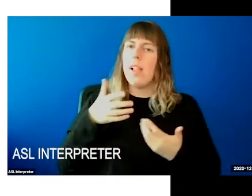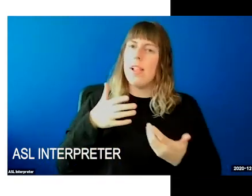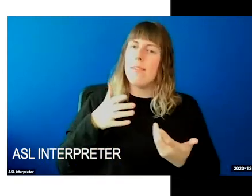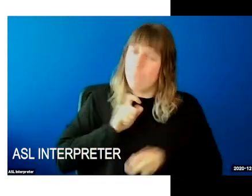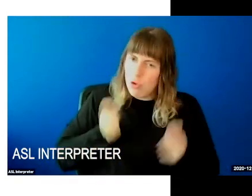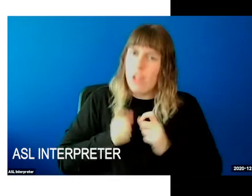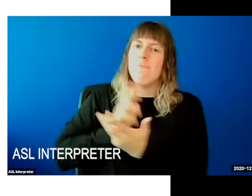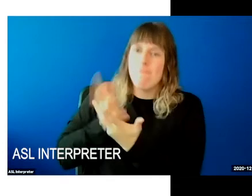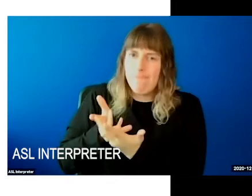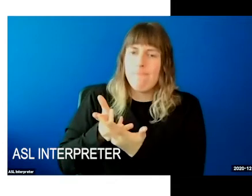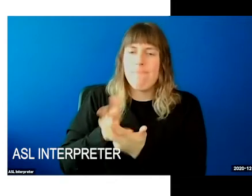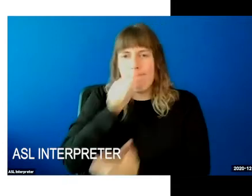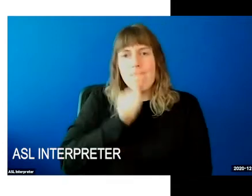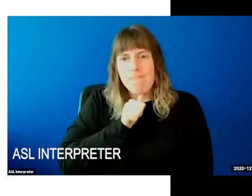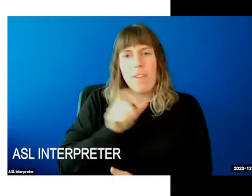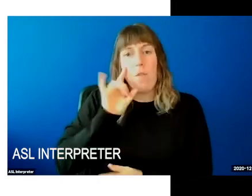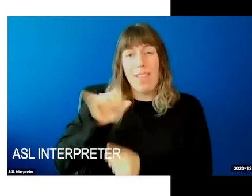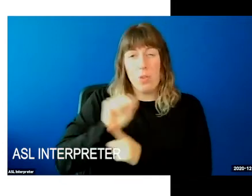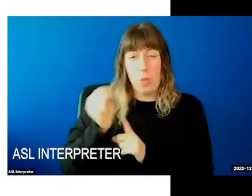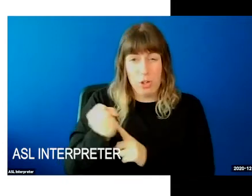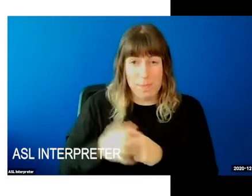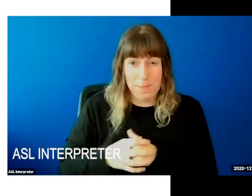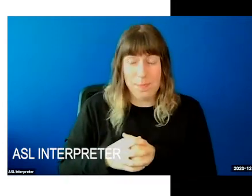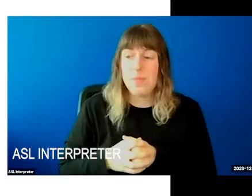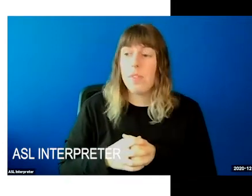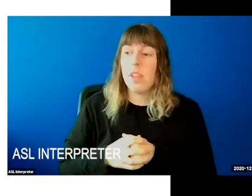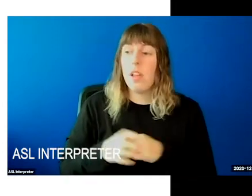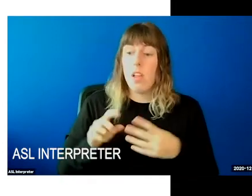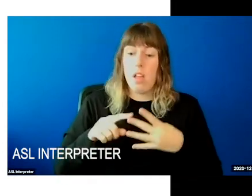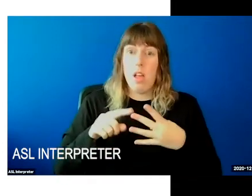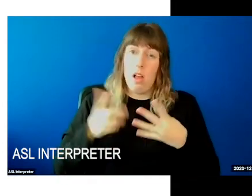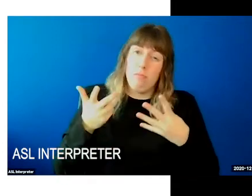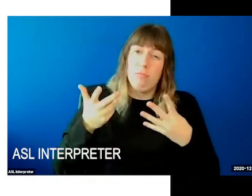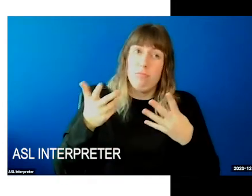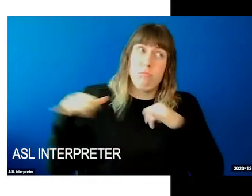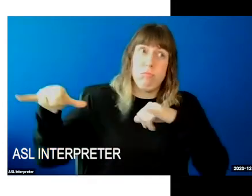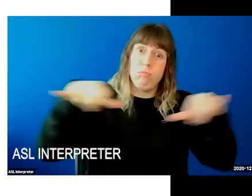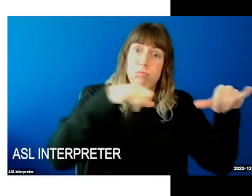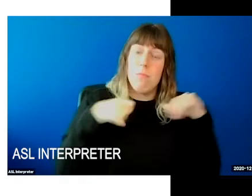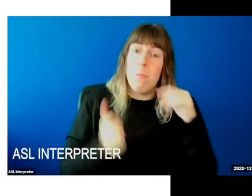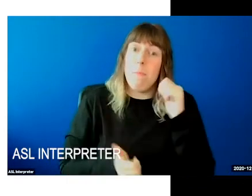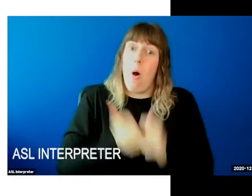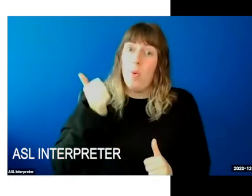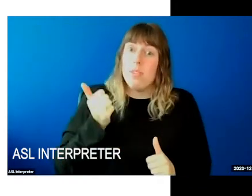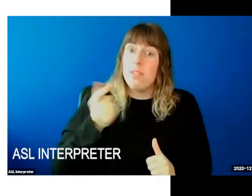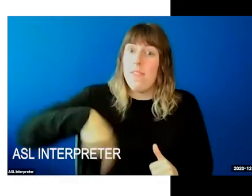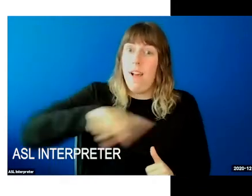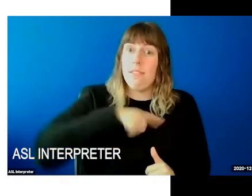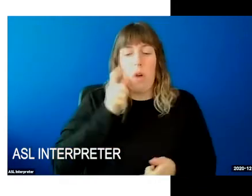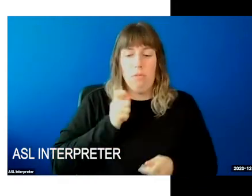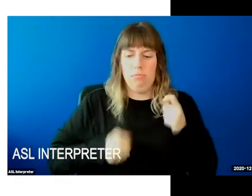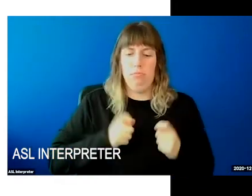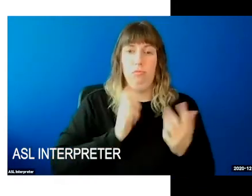with my life as best I can in a situation I can't change. And this is not at all unusual. Probably most of us adapt